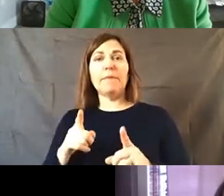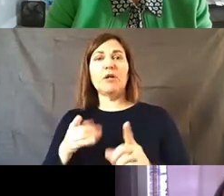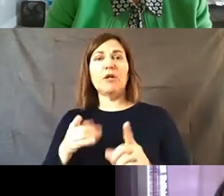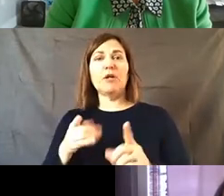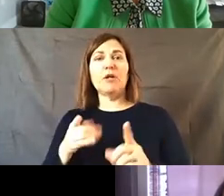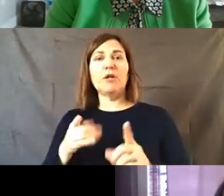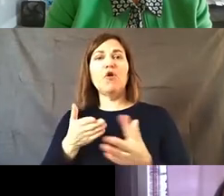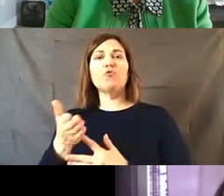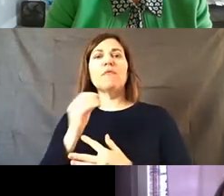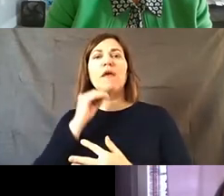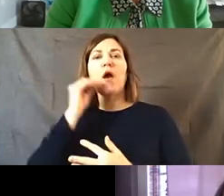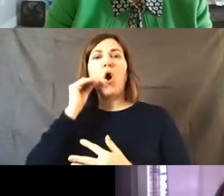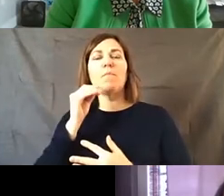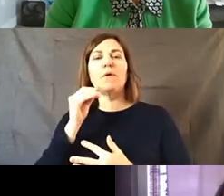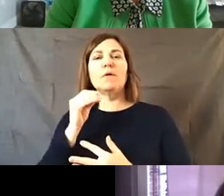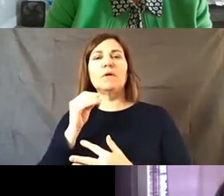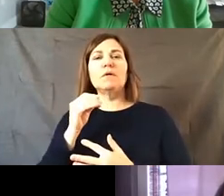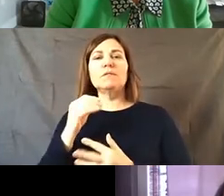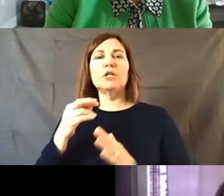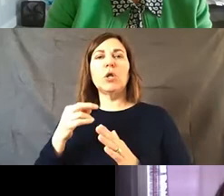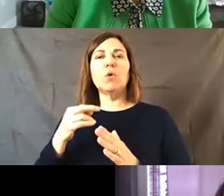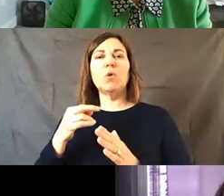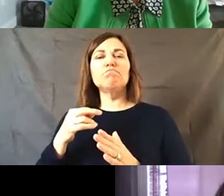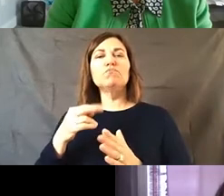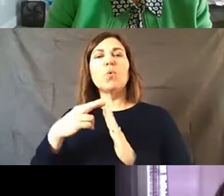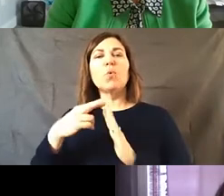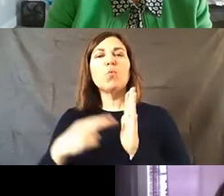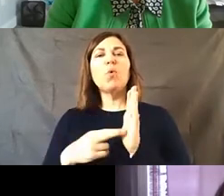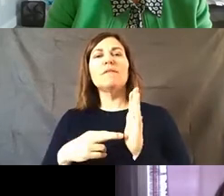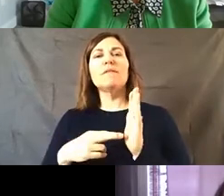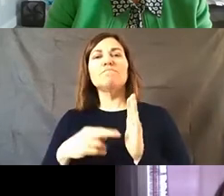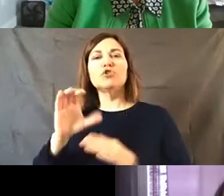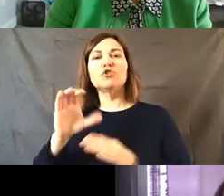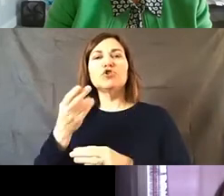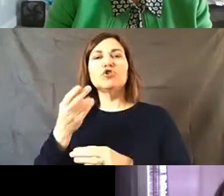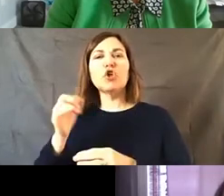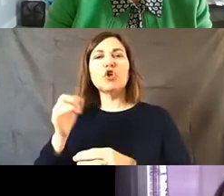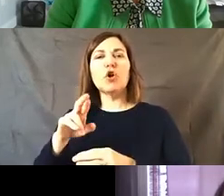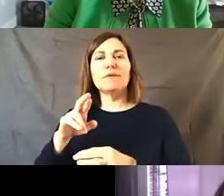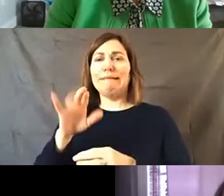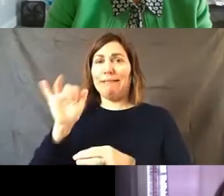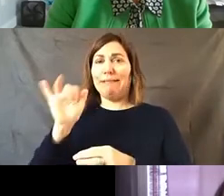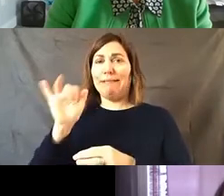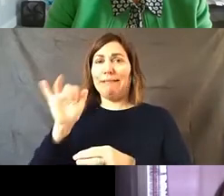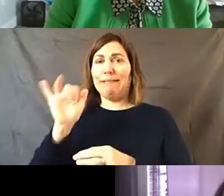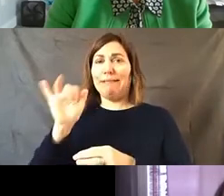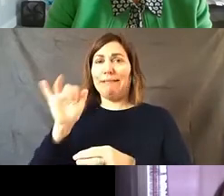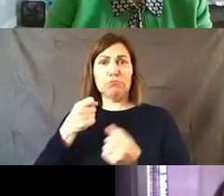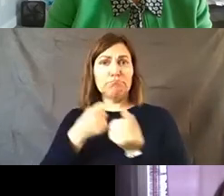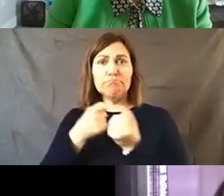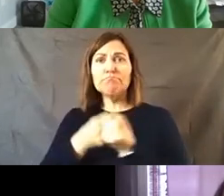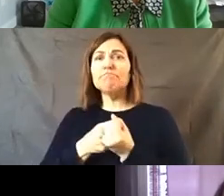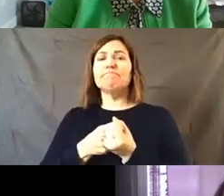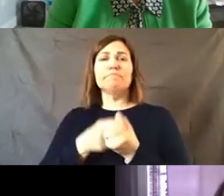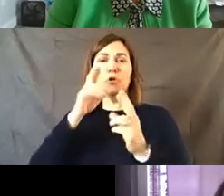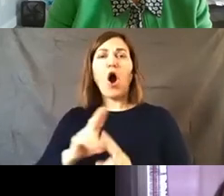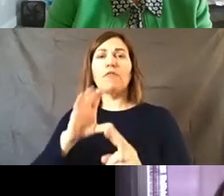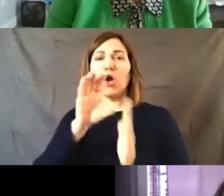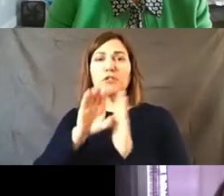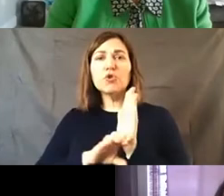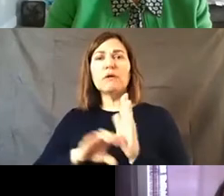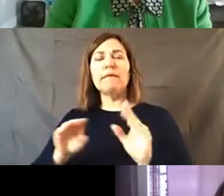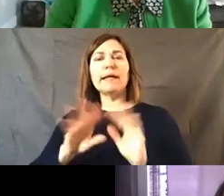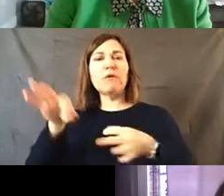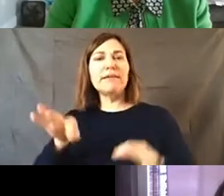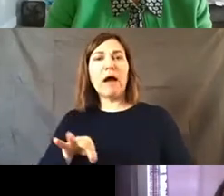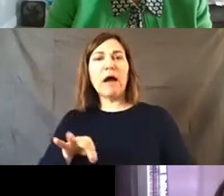that states that you must uphold the Constitution and honor our government-to-government relationship clearly defined in the Constitution is